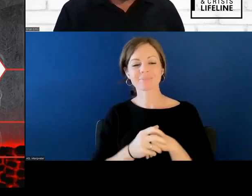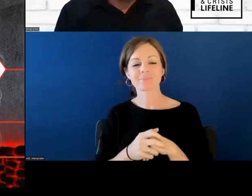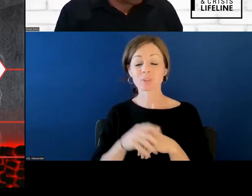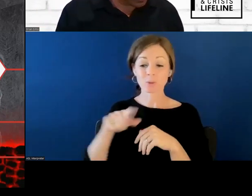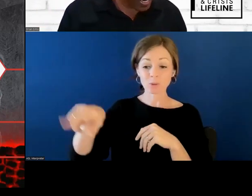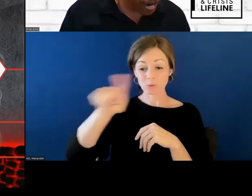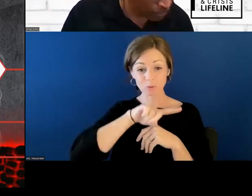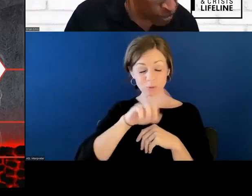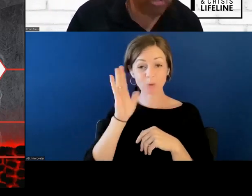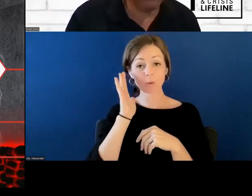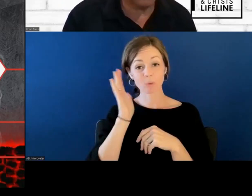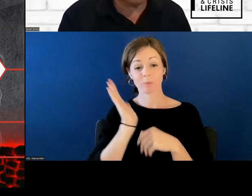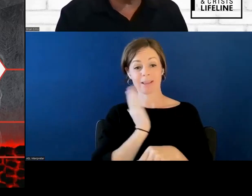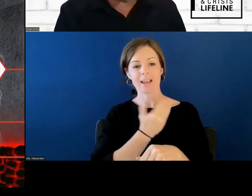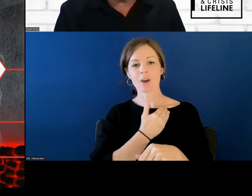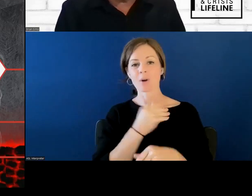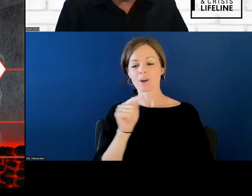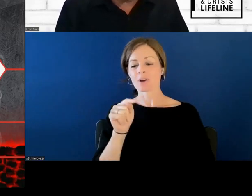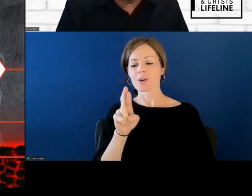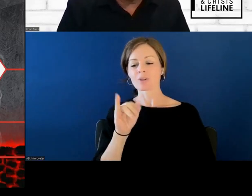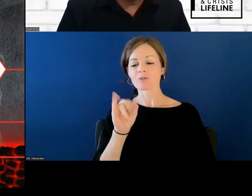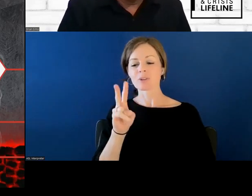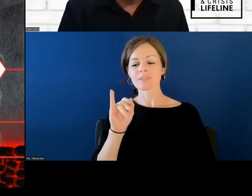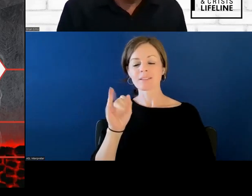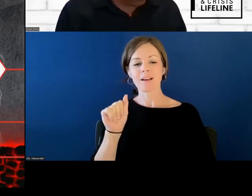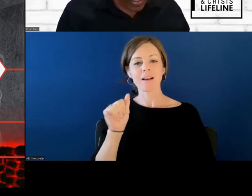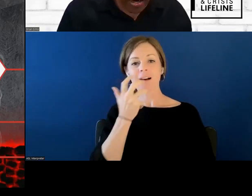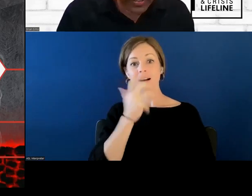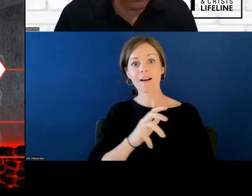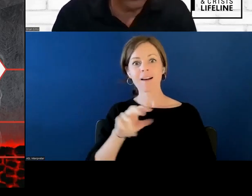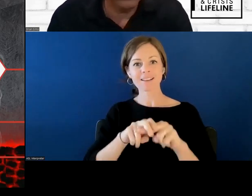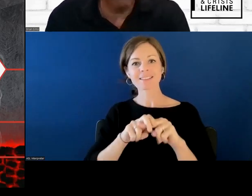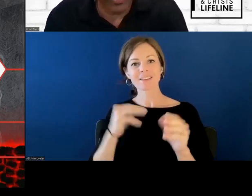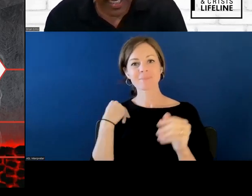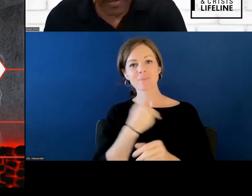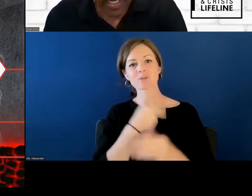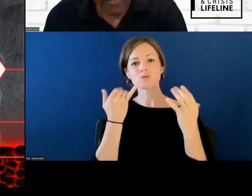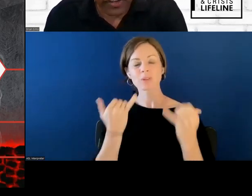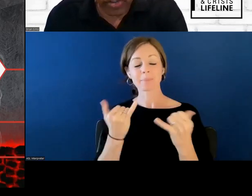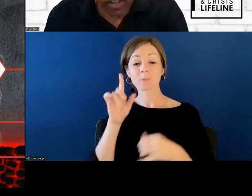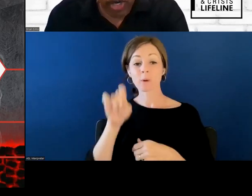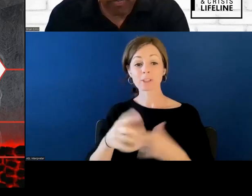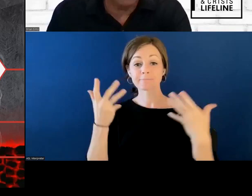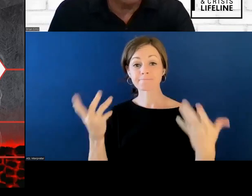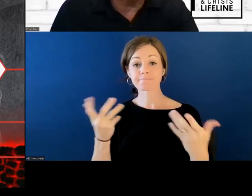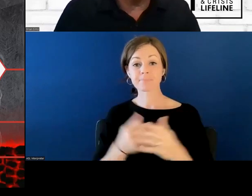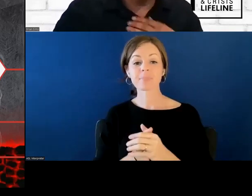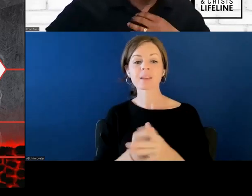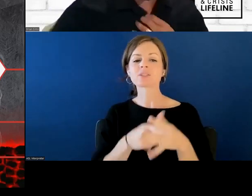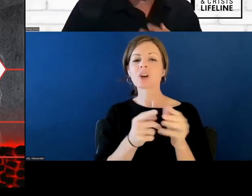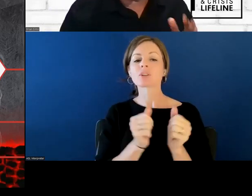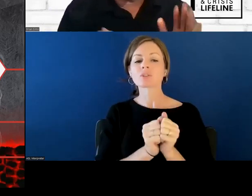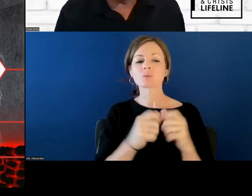guys be our trivia hot seat members today. So here is our question for today. It starts off with a